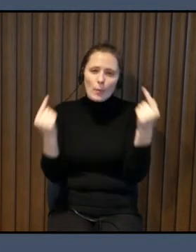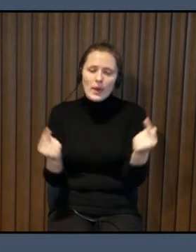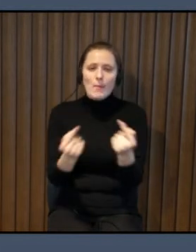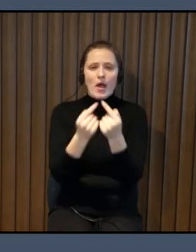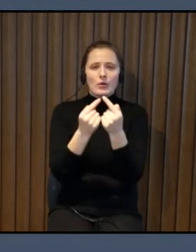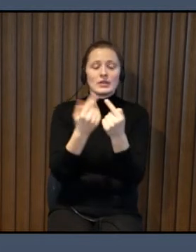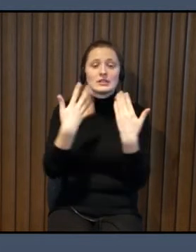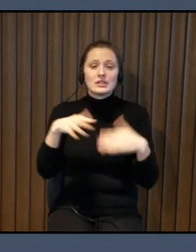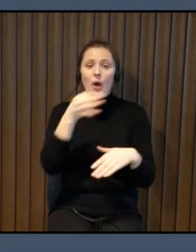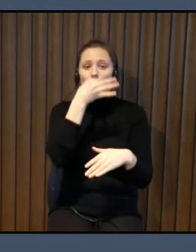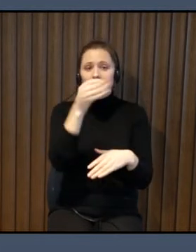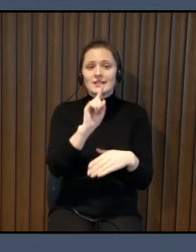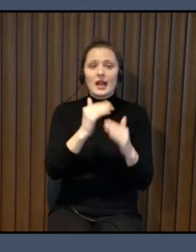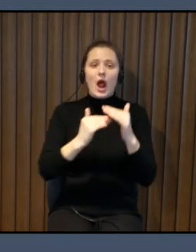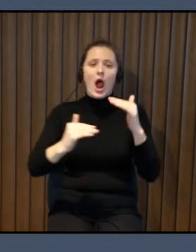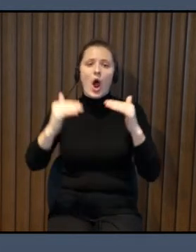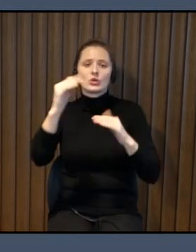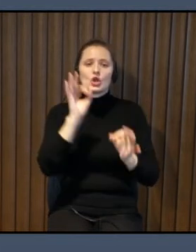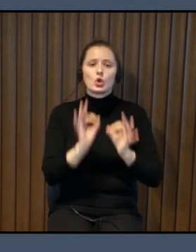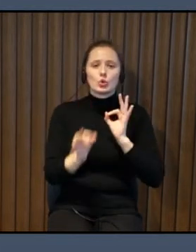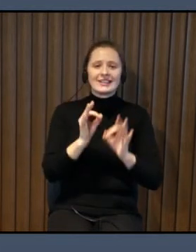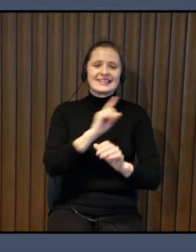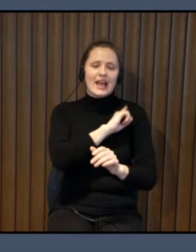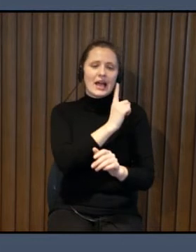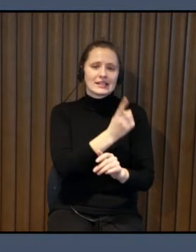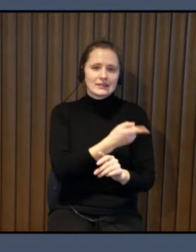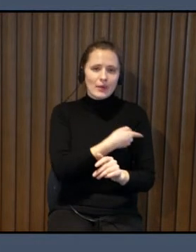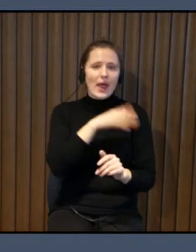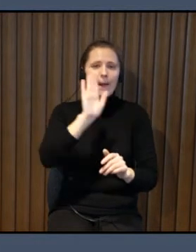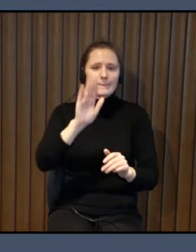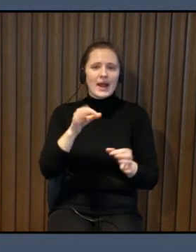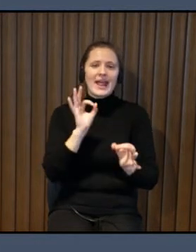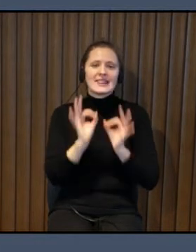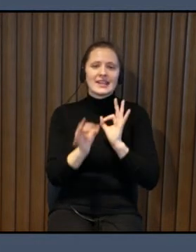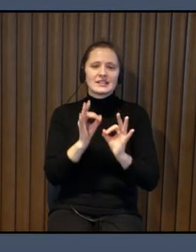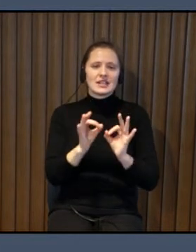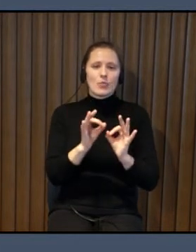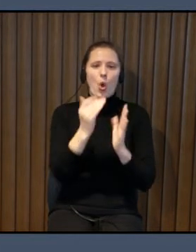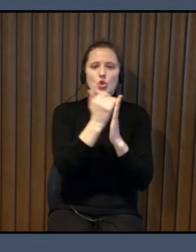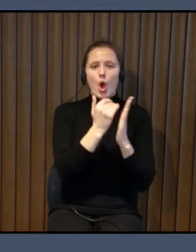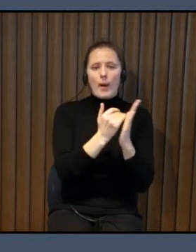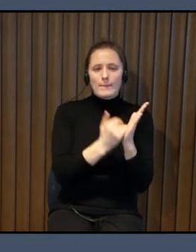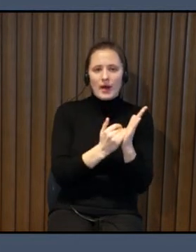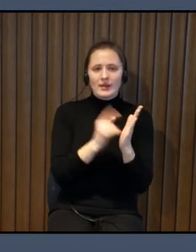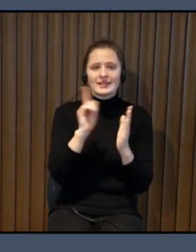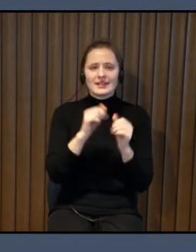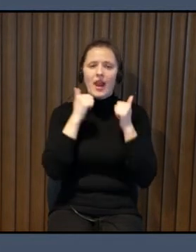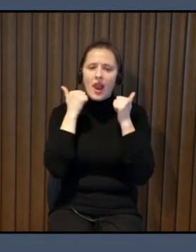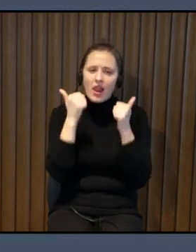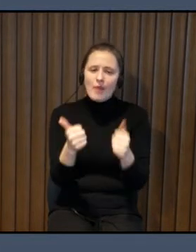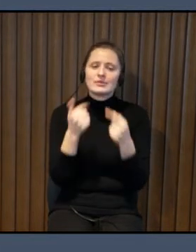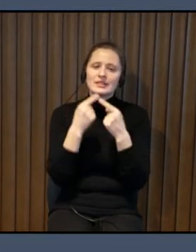to apply all of those 10 principles, and they have a higher legal force than